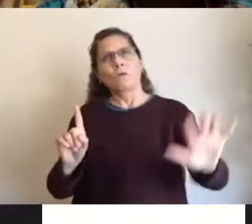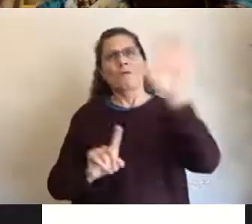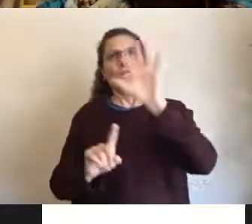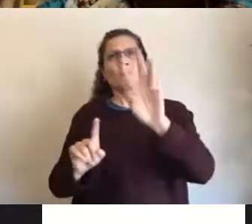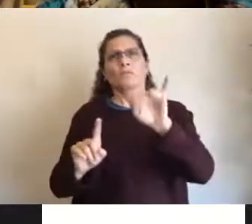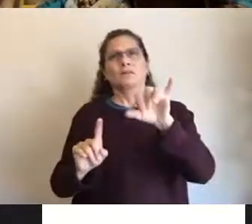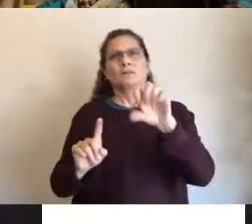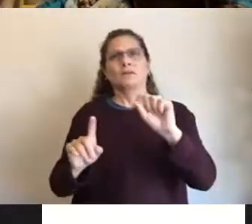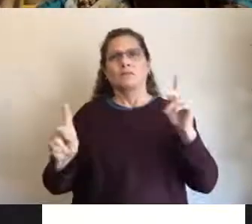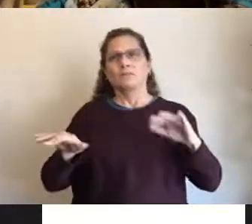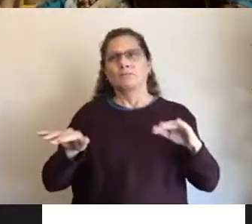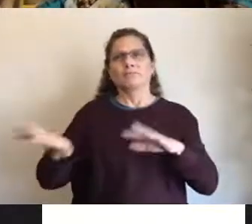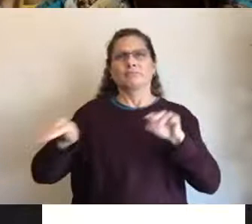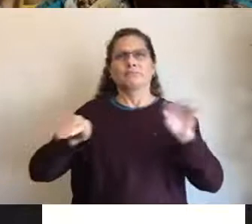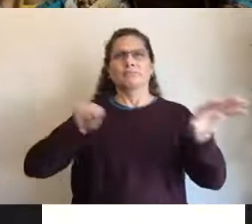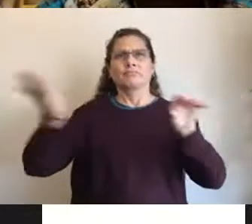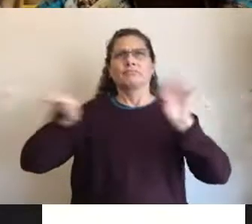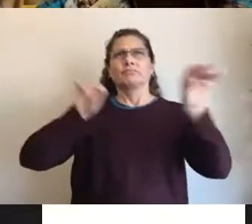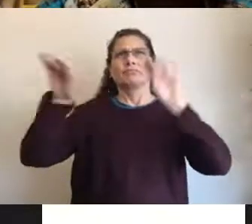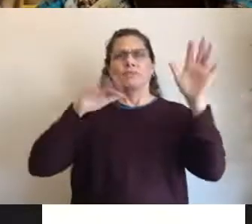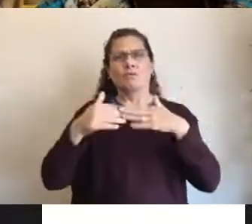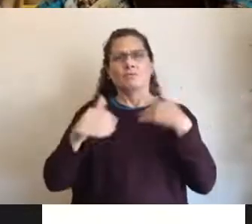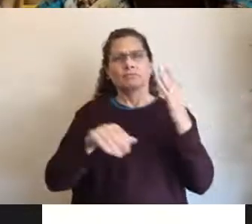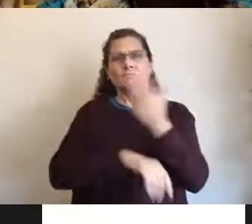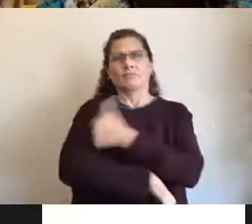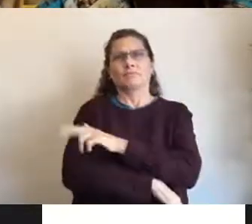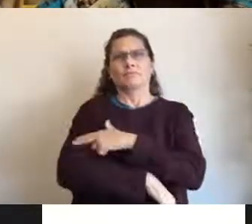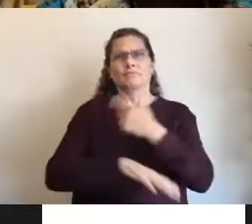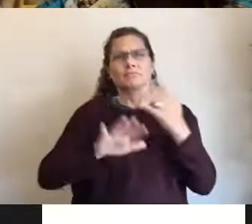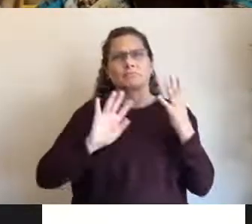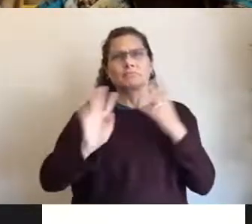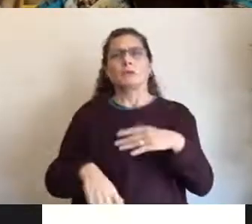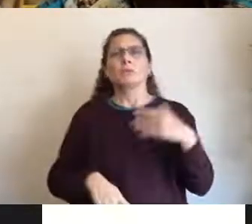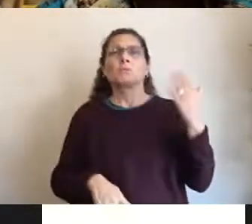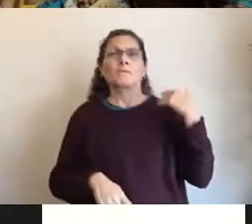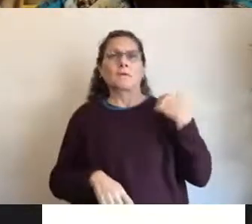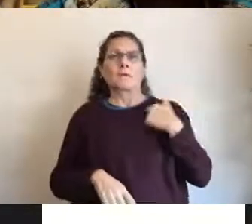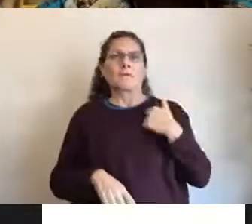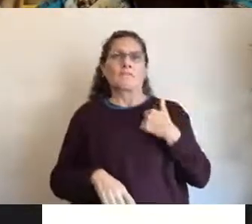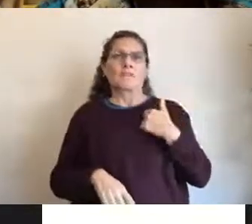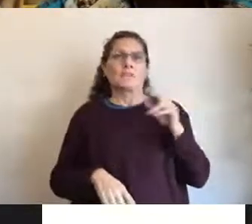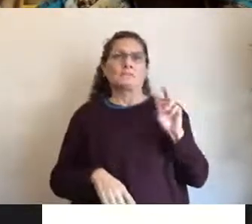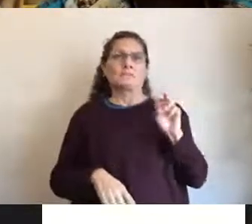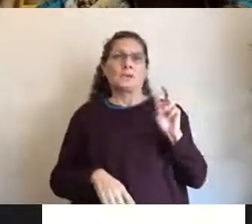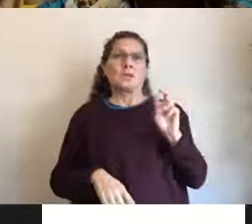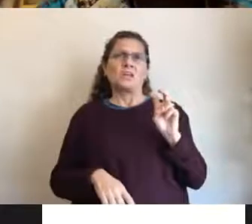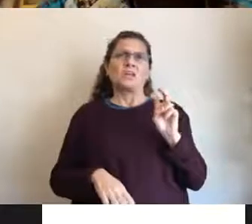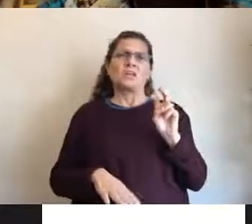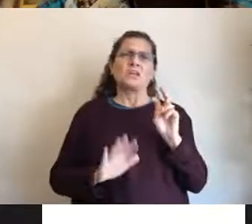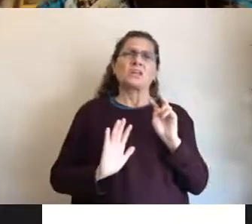COVID-19. For comparison, we barely crossed 200 hospitalizations at any other point earlier in the